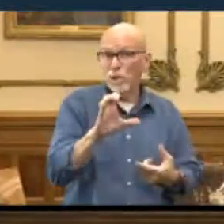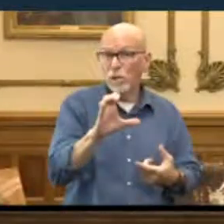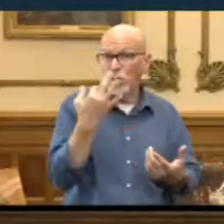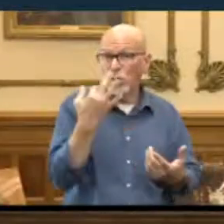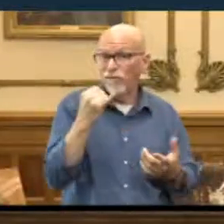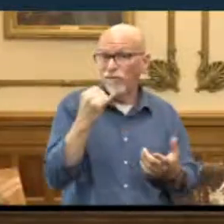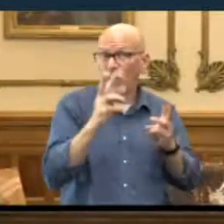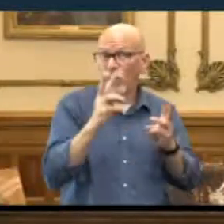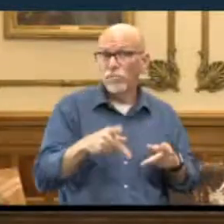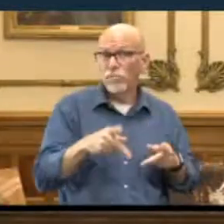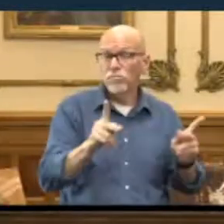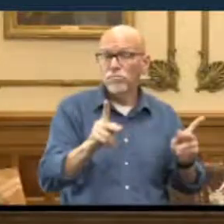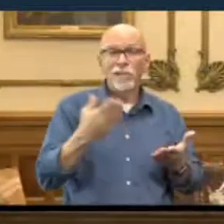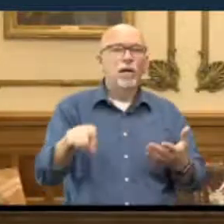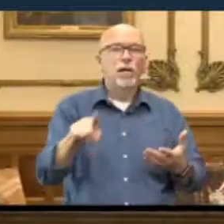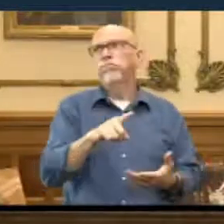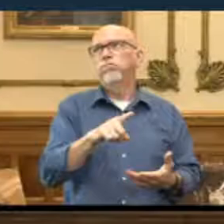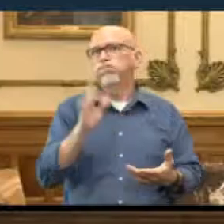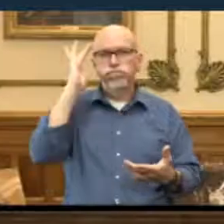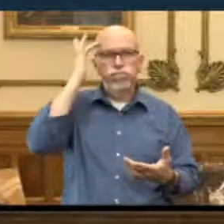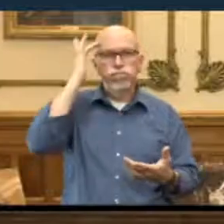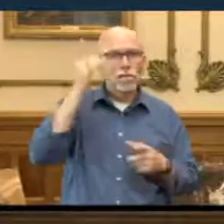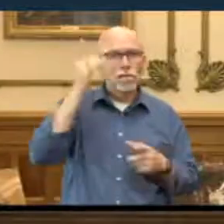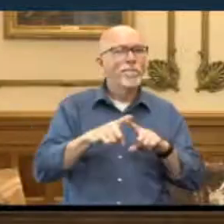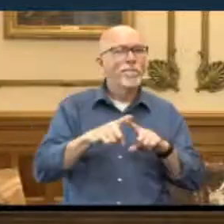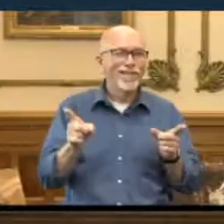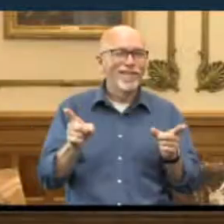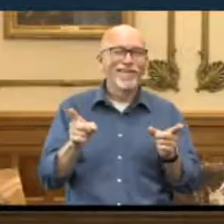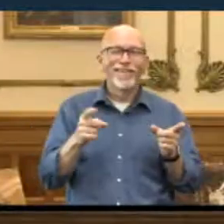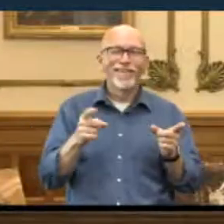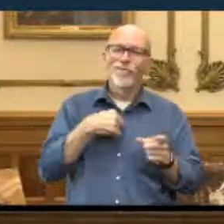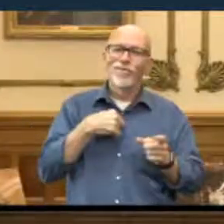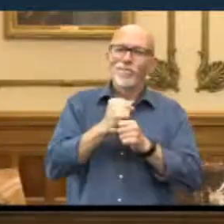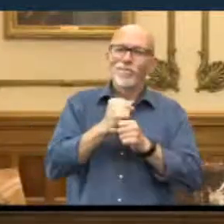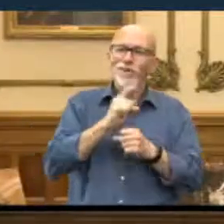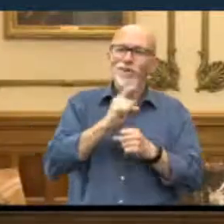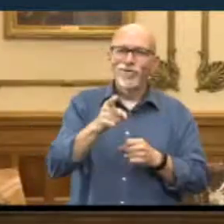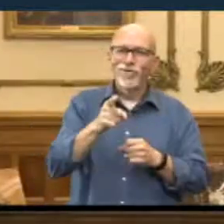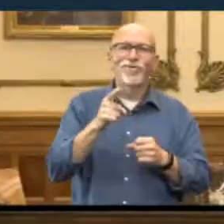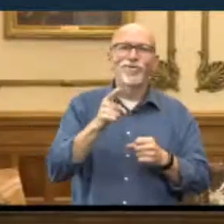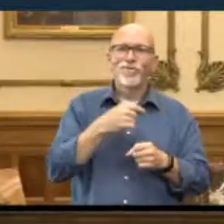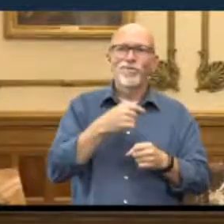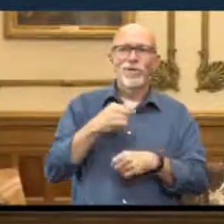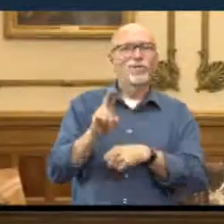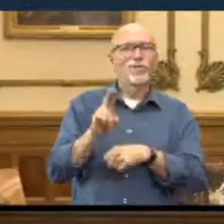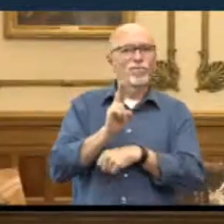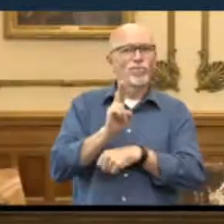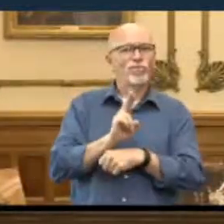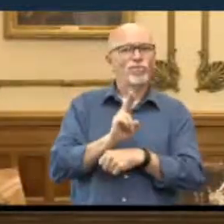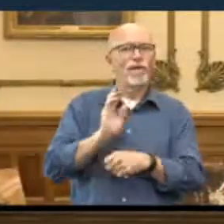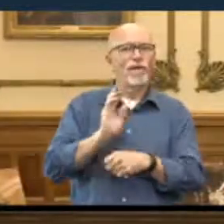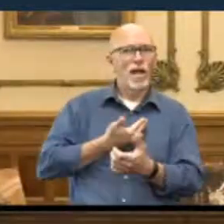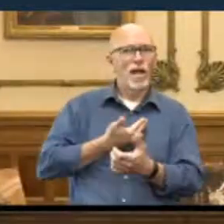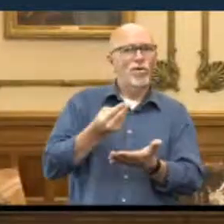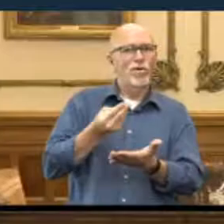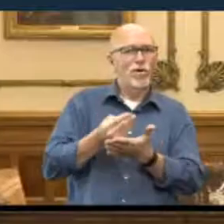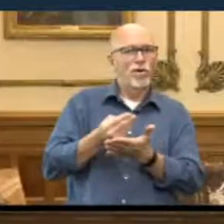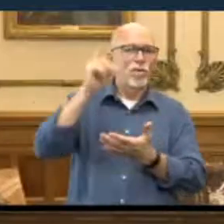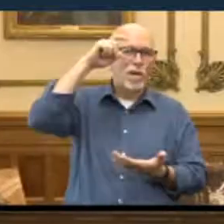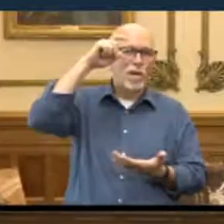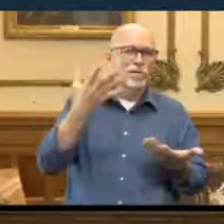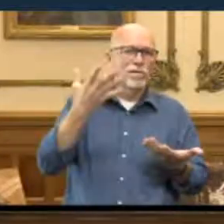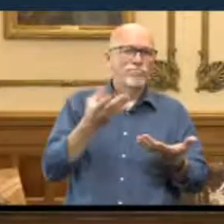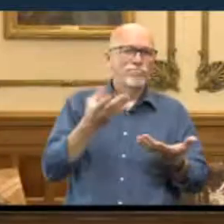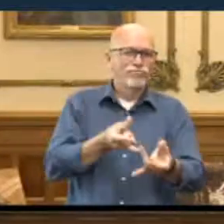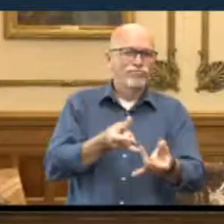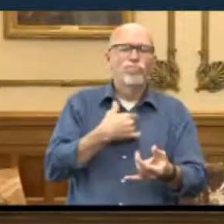you may not appreciate that, but we were making sure that we're using the dollars that are provided to us efficiently, and we want to